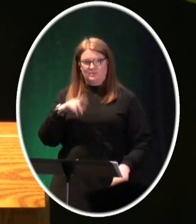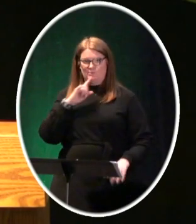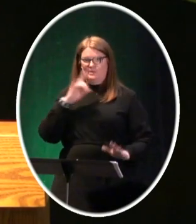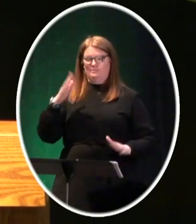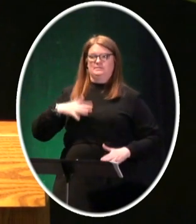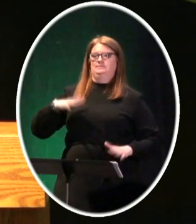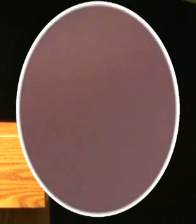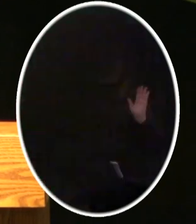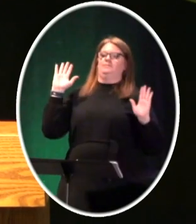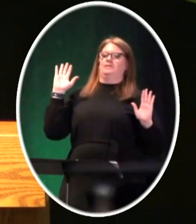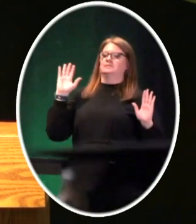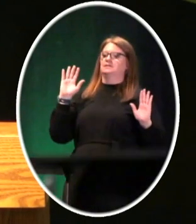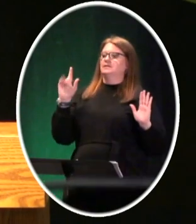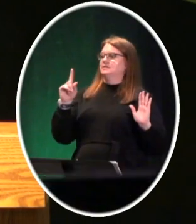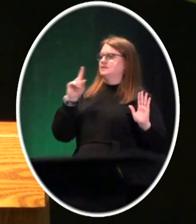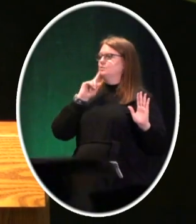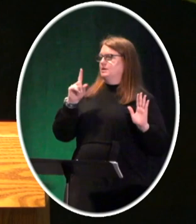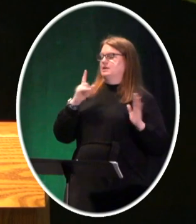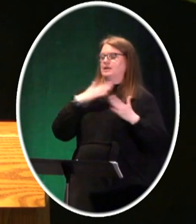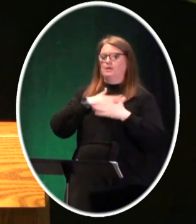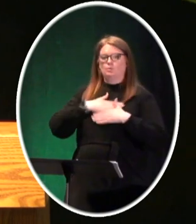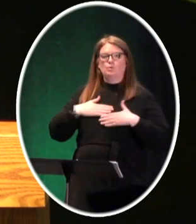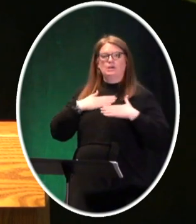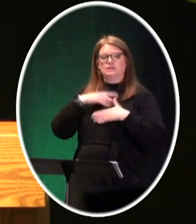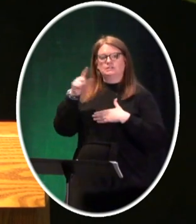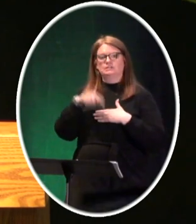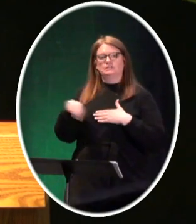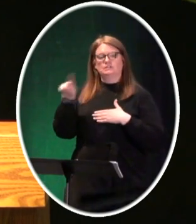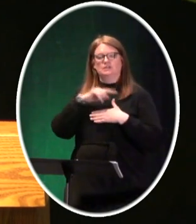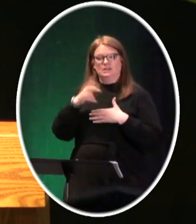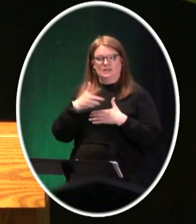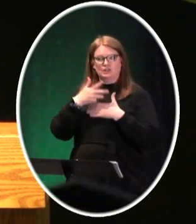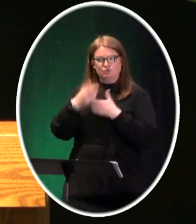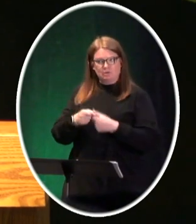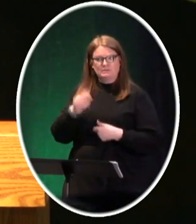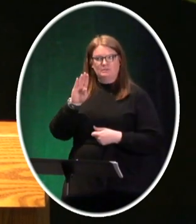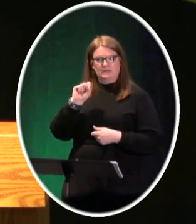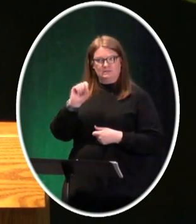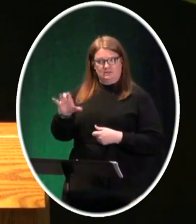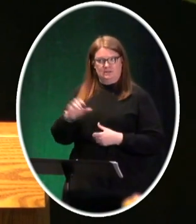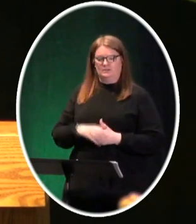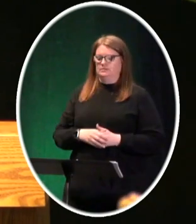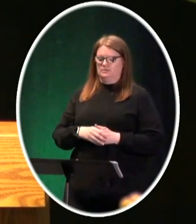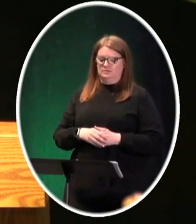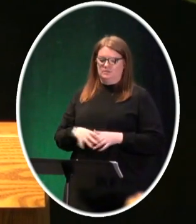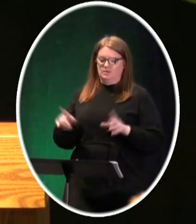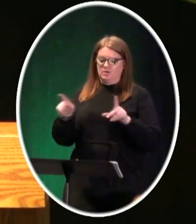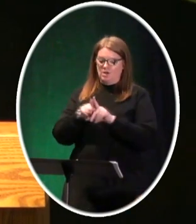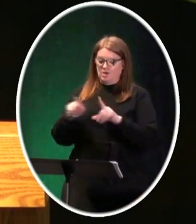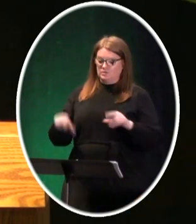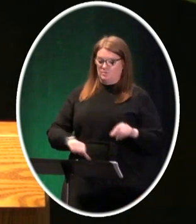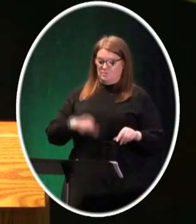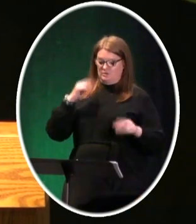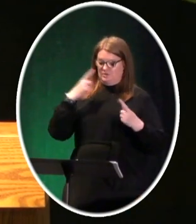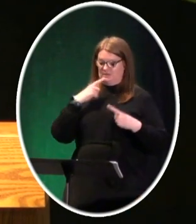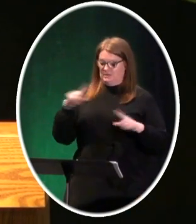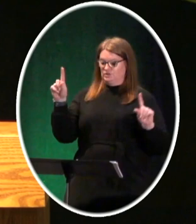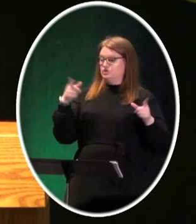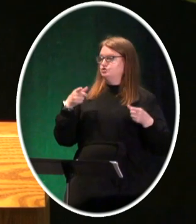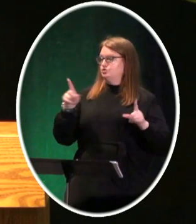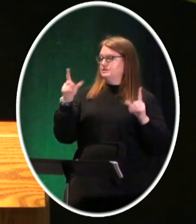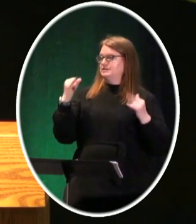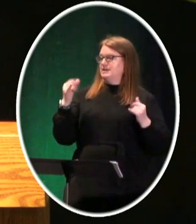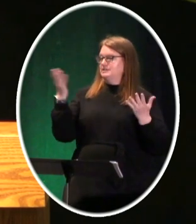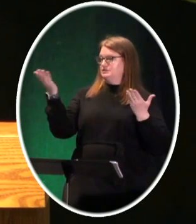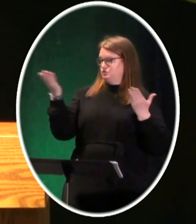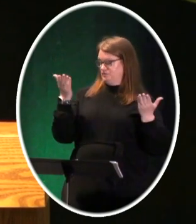made, and we greatly appreciate them being here and trusting in BSC. We're also proud to announce that during today's